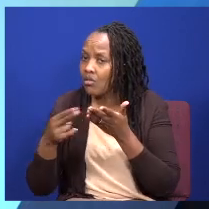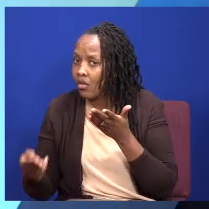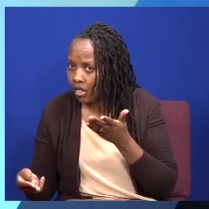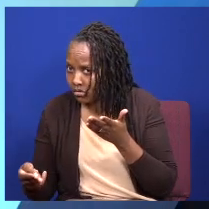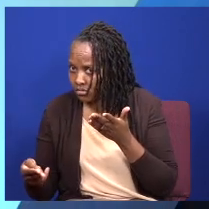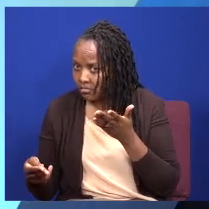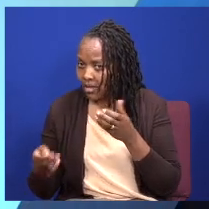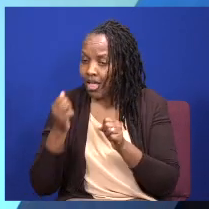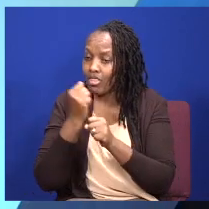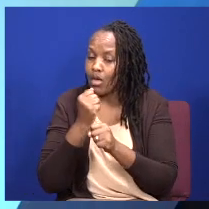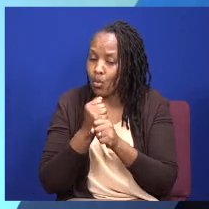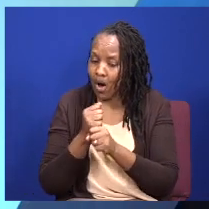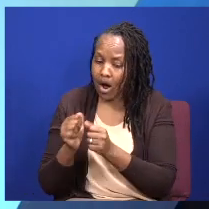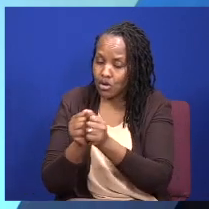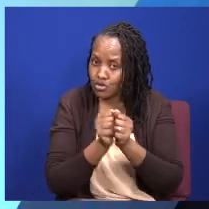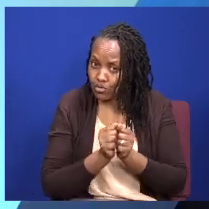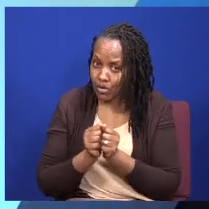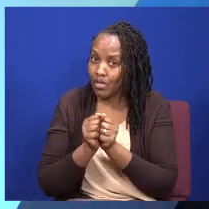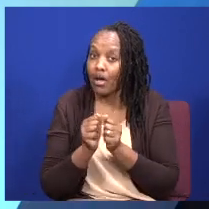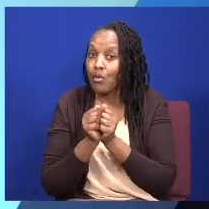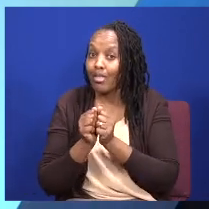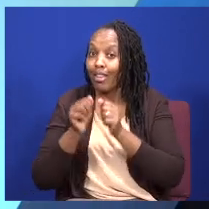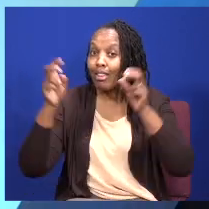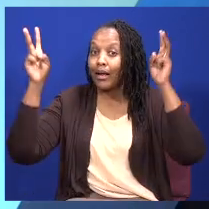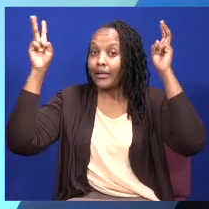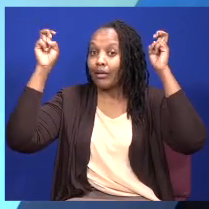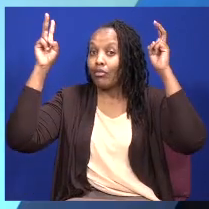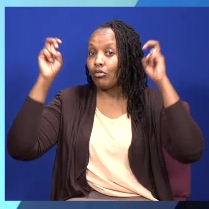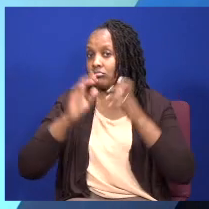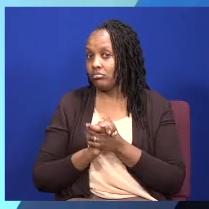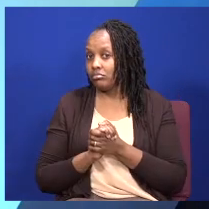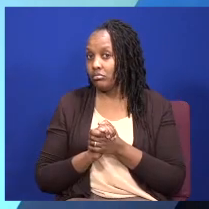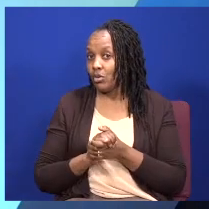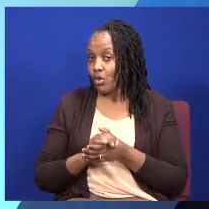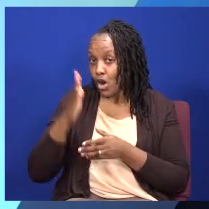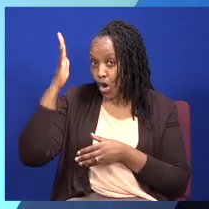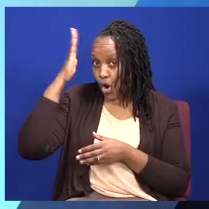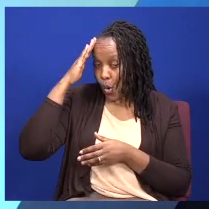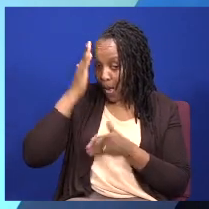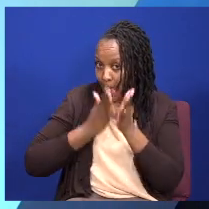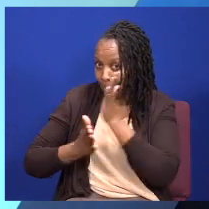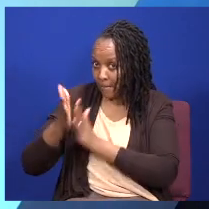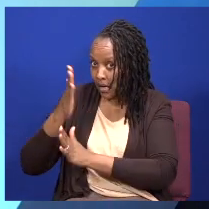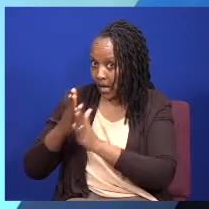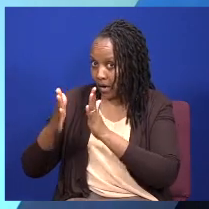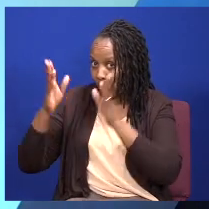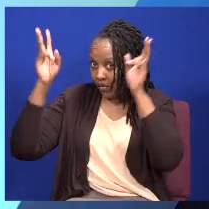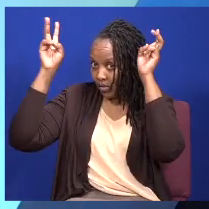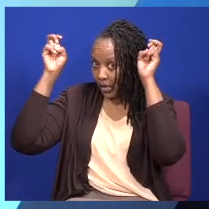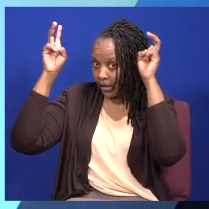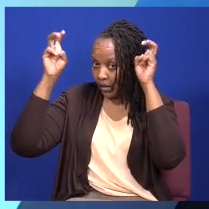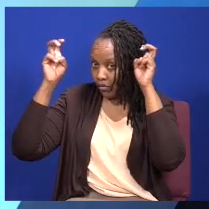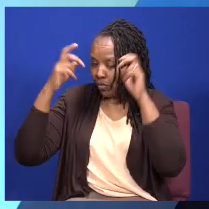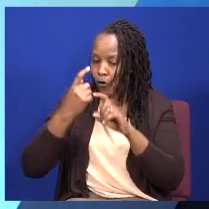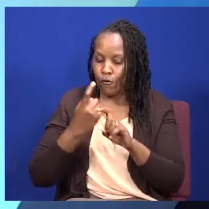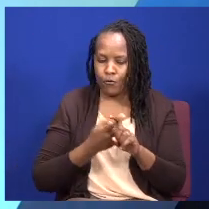cahoots with the devil. They're actually the devil's messengers. And you know the scheme of the devil. From John chapter 10, verse